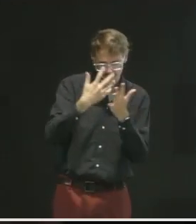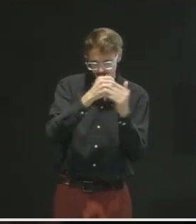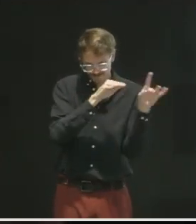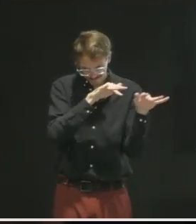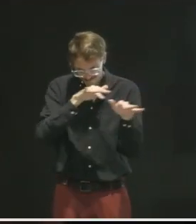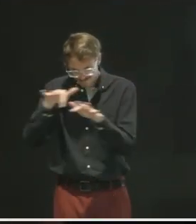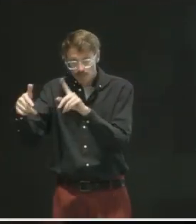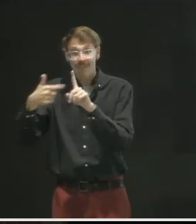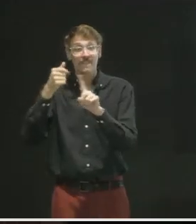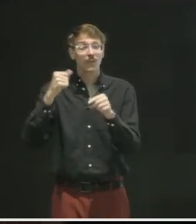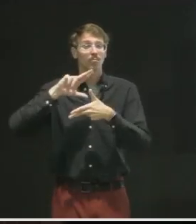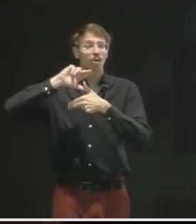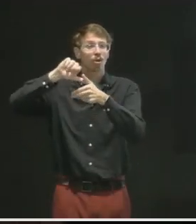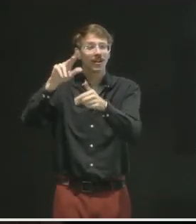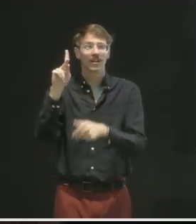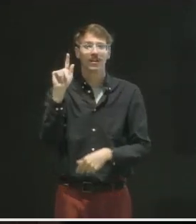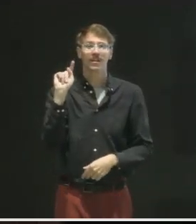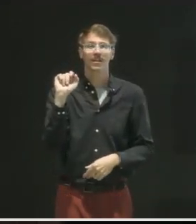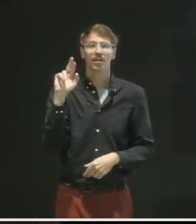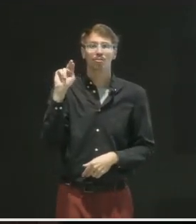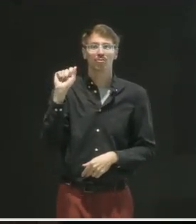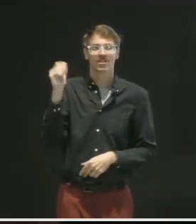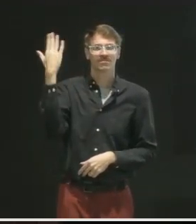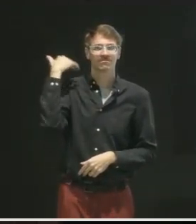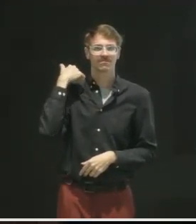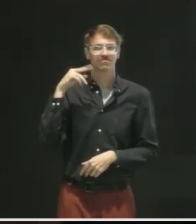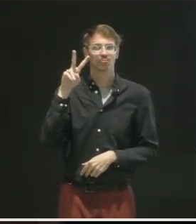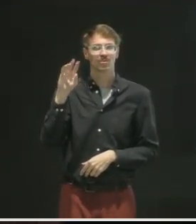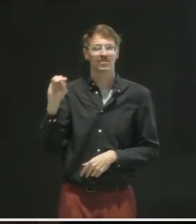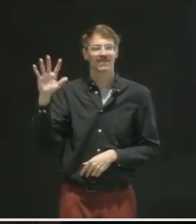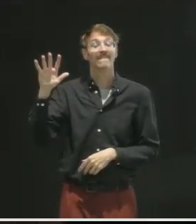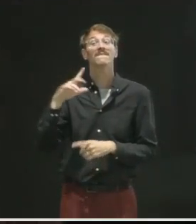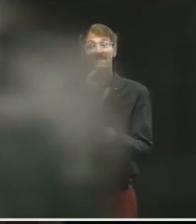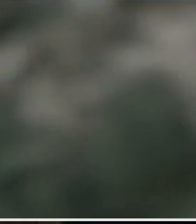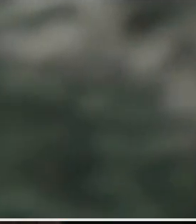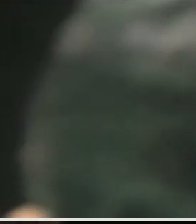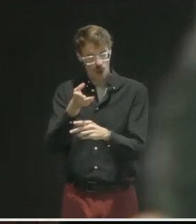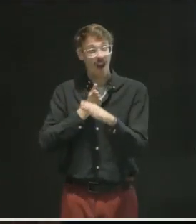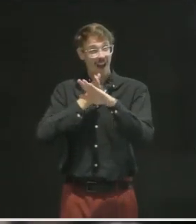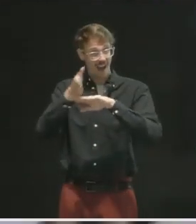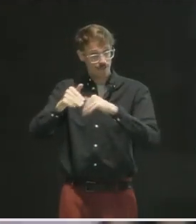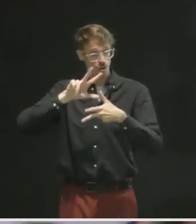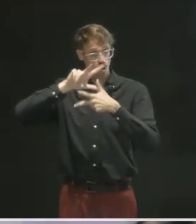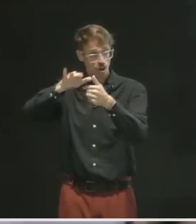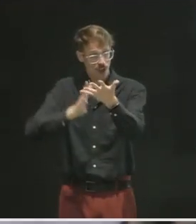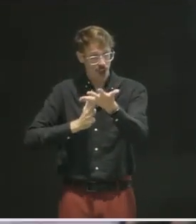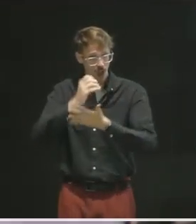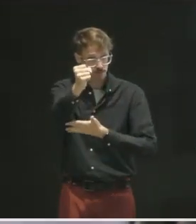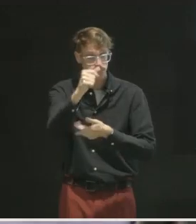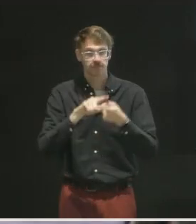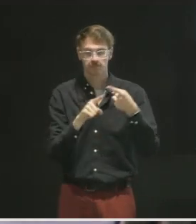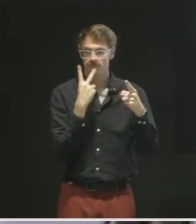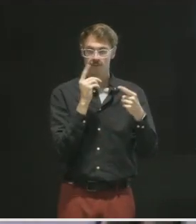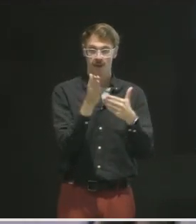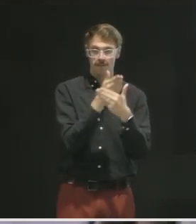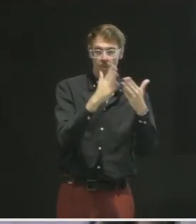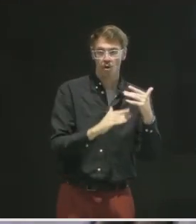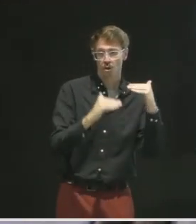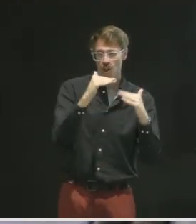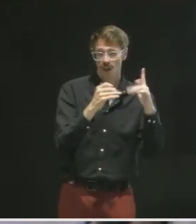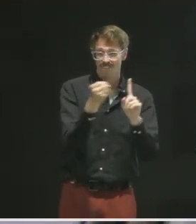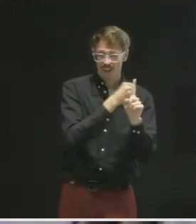Katrina that shows that after Hurricane Katrina, levels of intimate partner violence increased. And those levels and